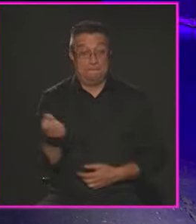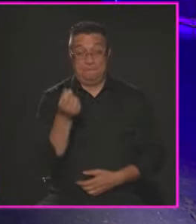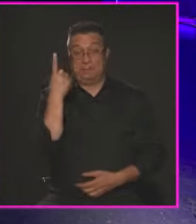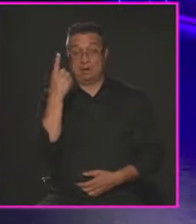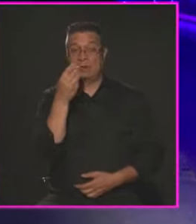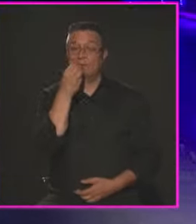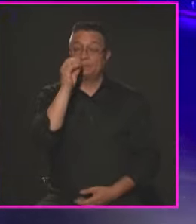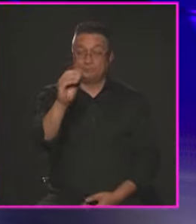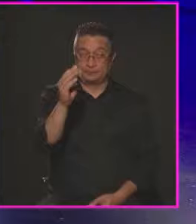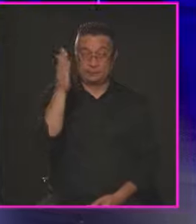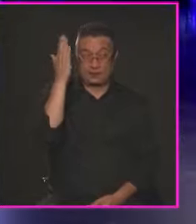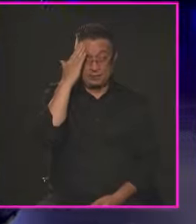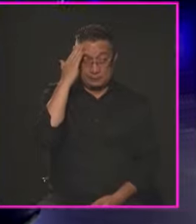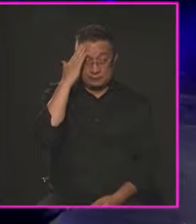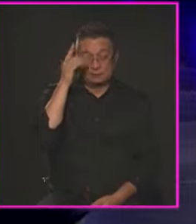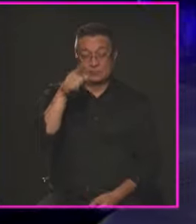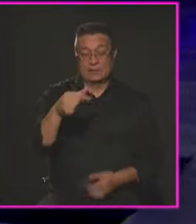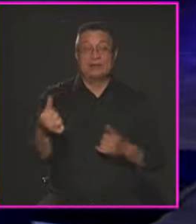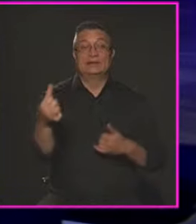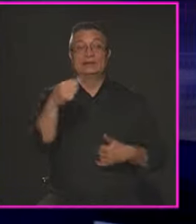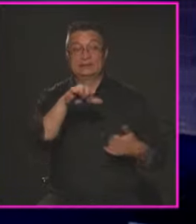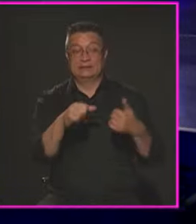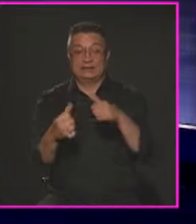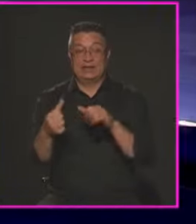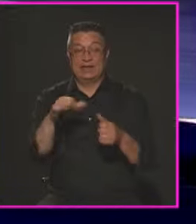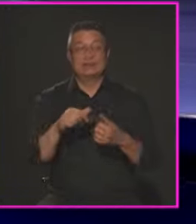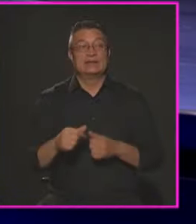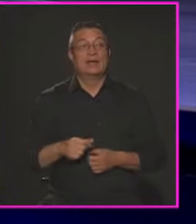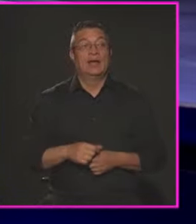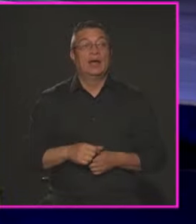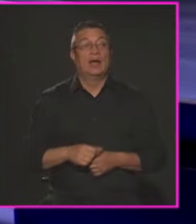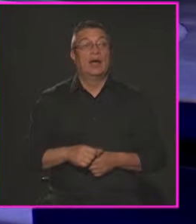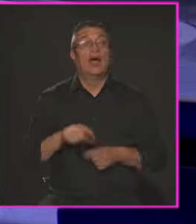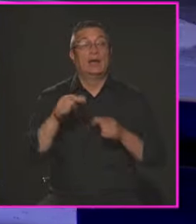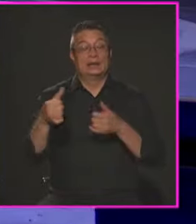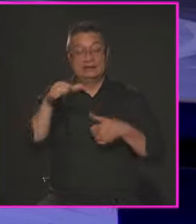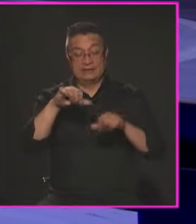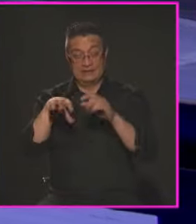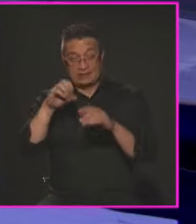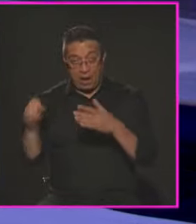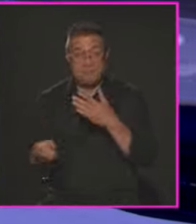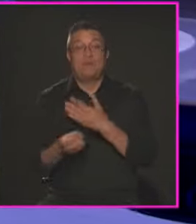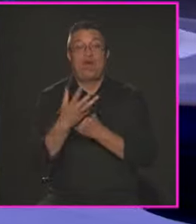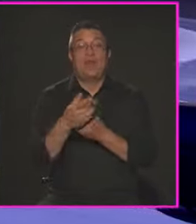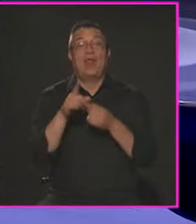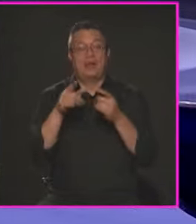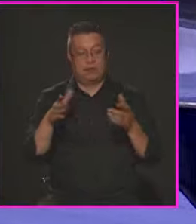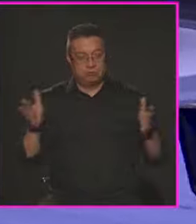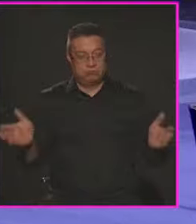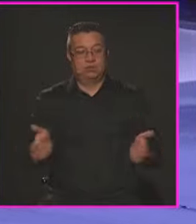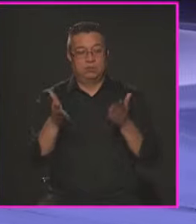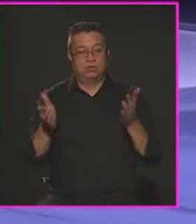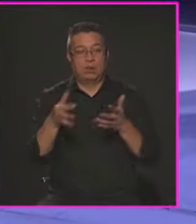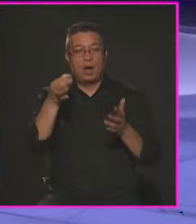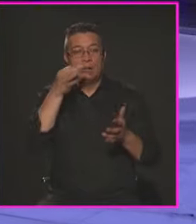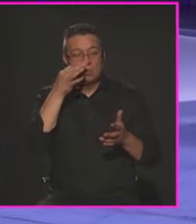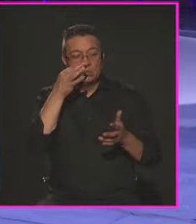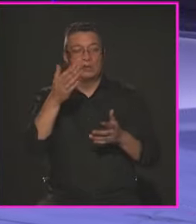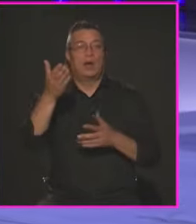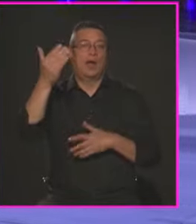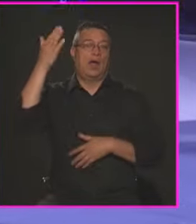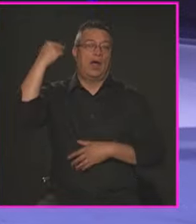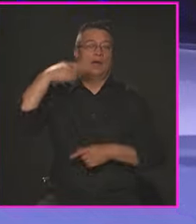has been at the origin, it started in the 17th century. Modern science has been driven by curiosity. There were